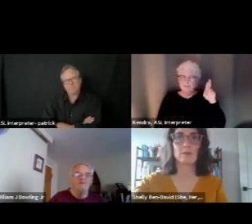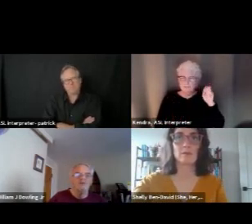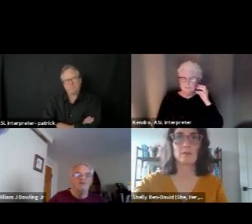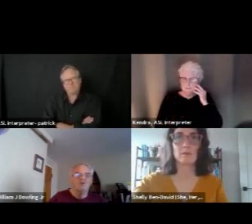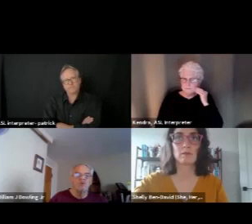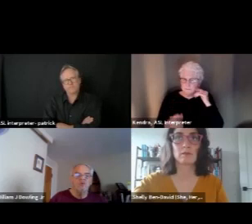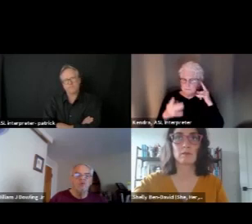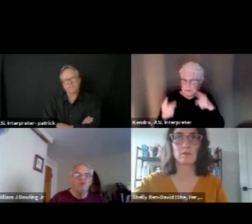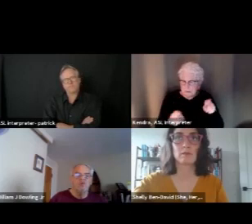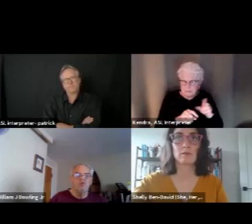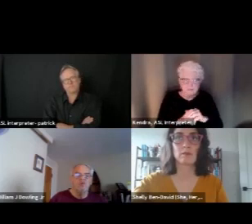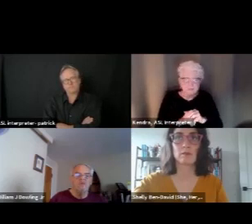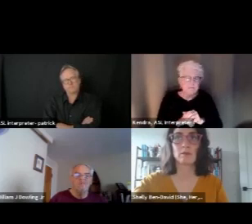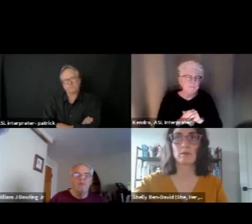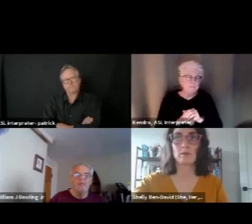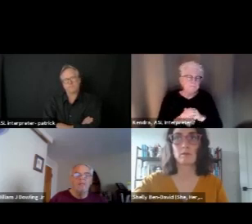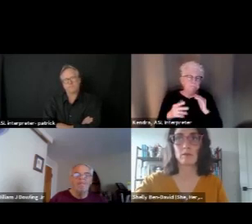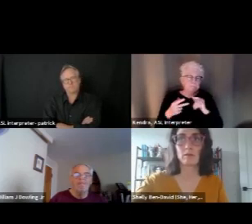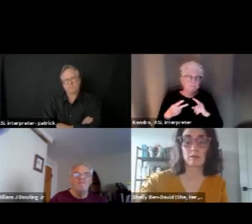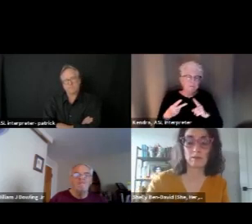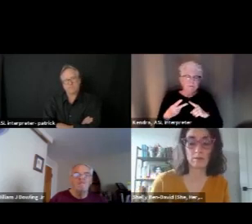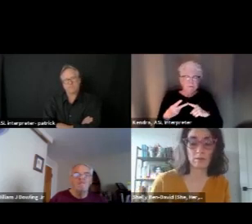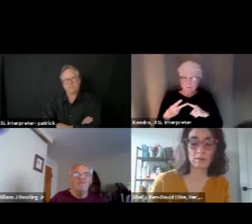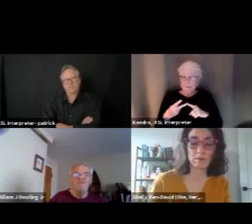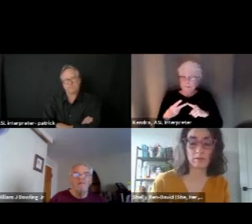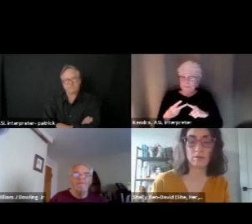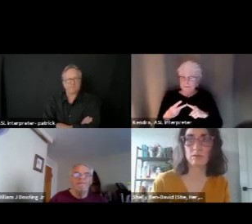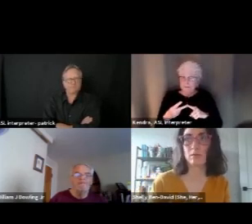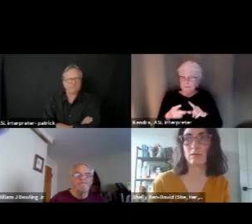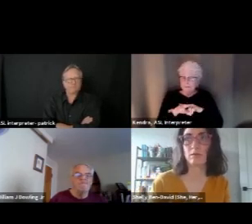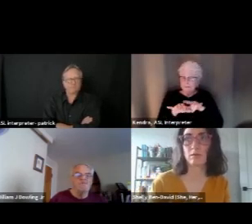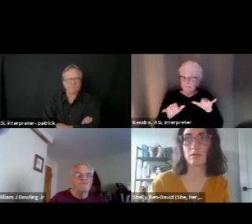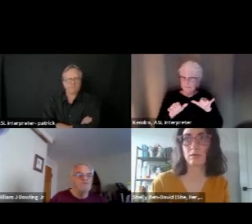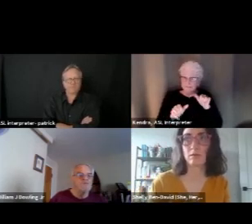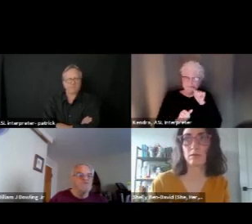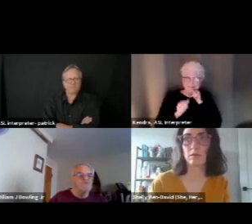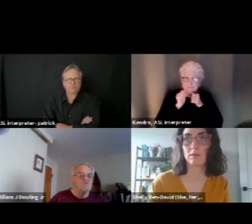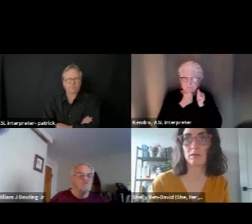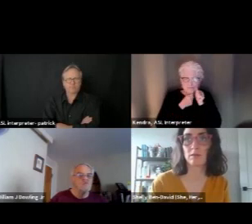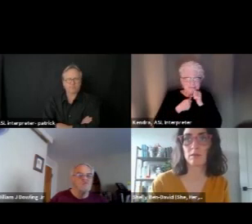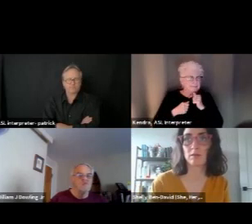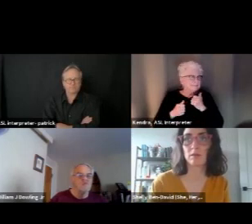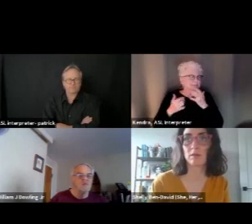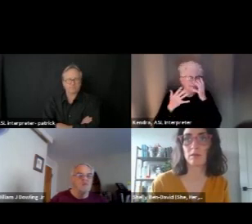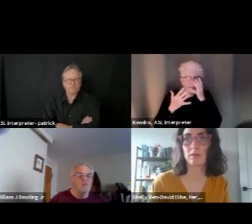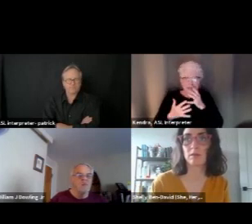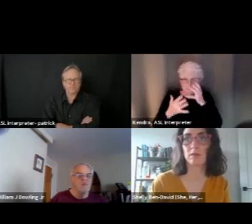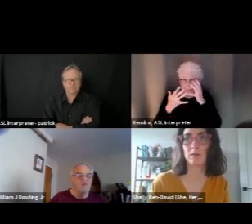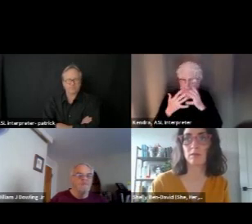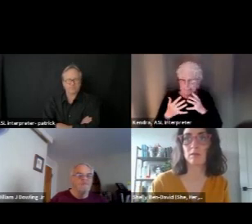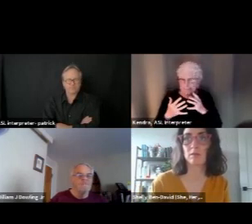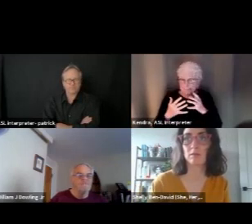a lot of despair, a lot of sadness, a lot of suffering, and it's important to acknowledge the suffering that